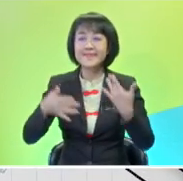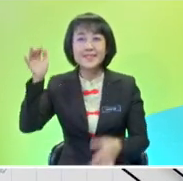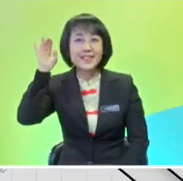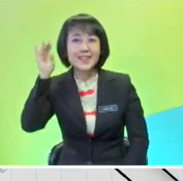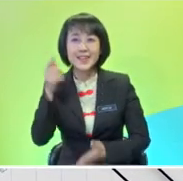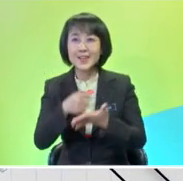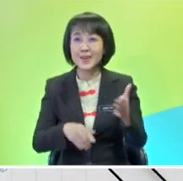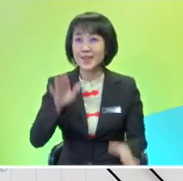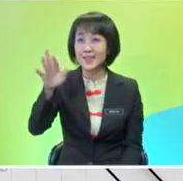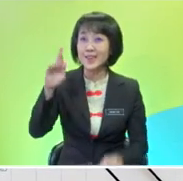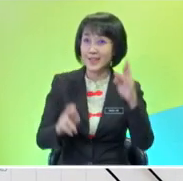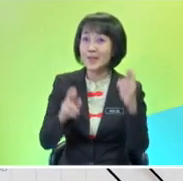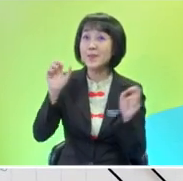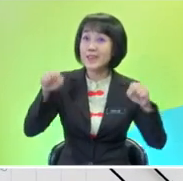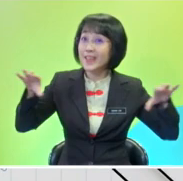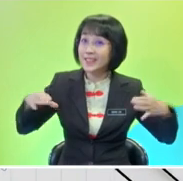robot can do.